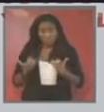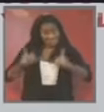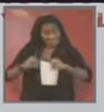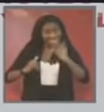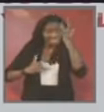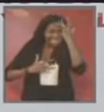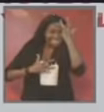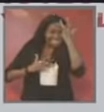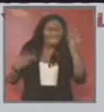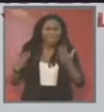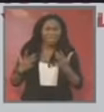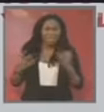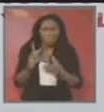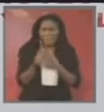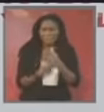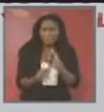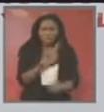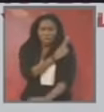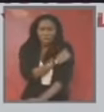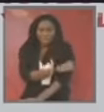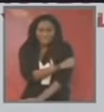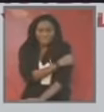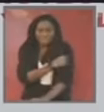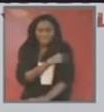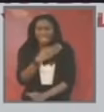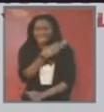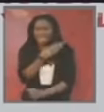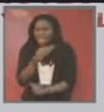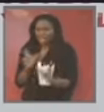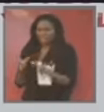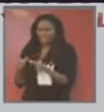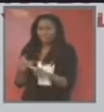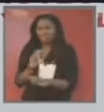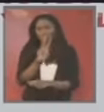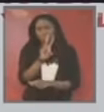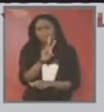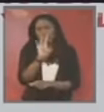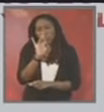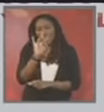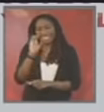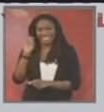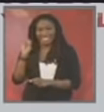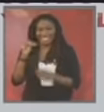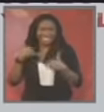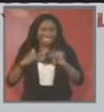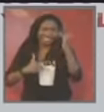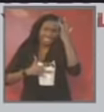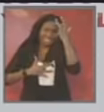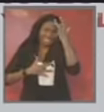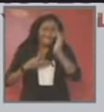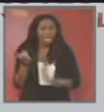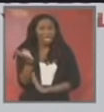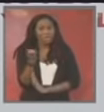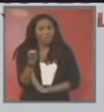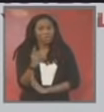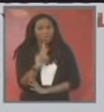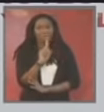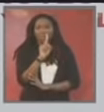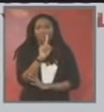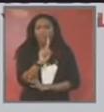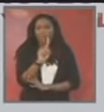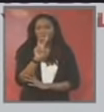active caseload both in hospital and in the community at 280, with a total number of deaths standing at